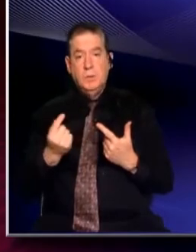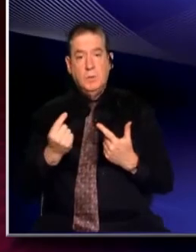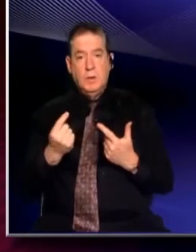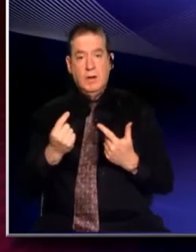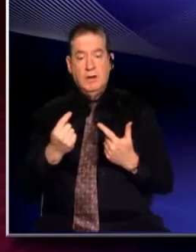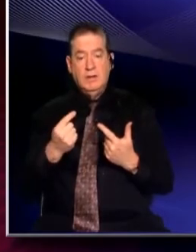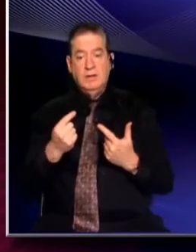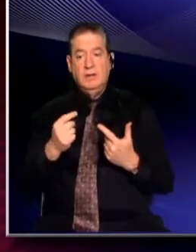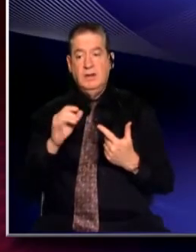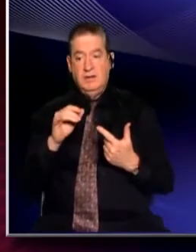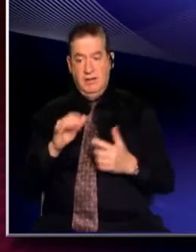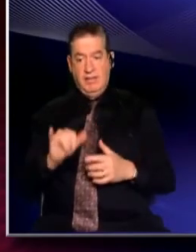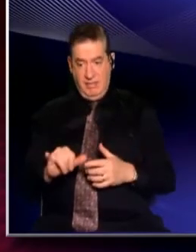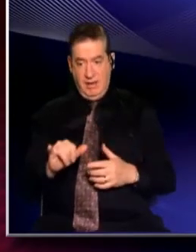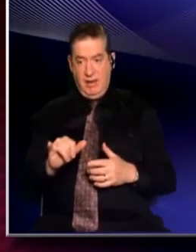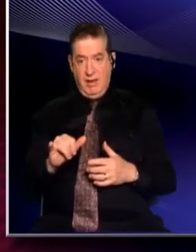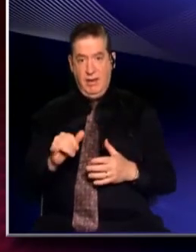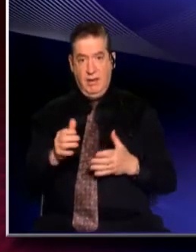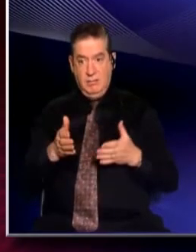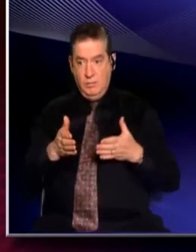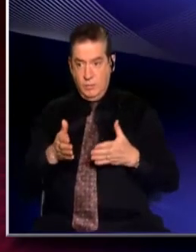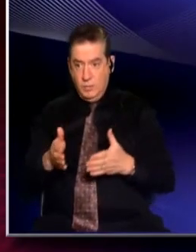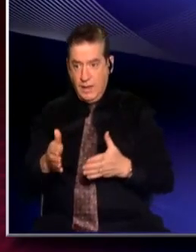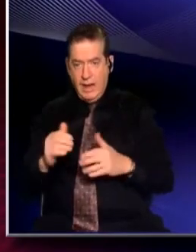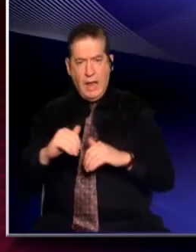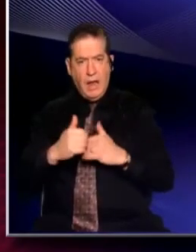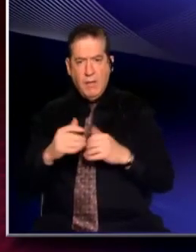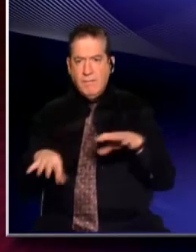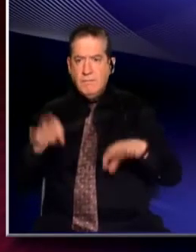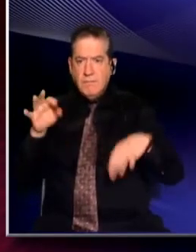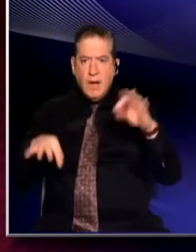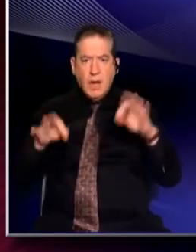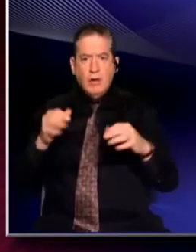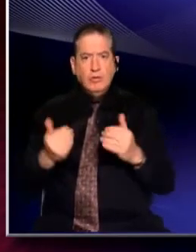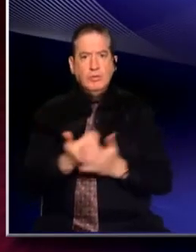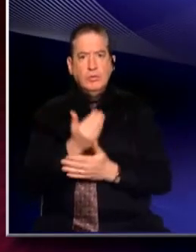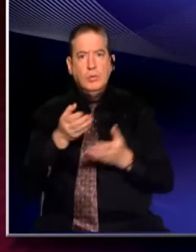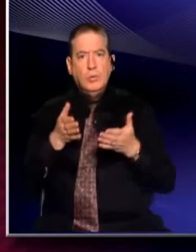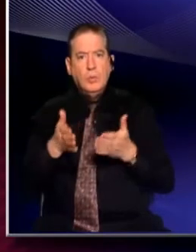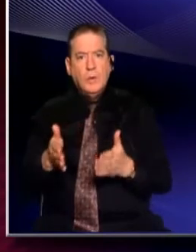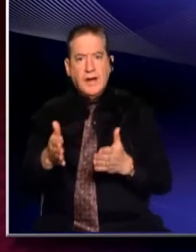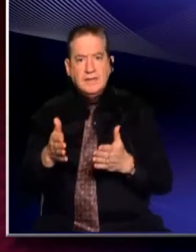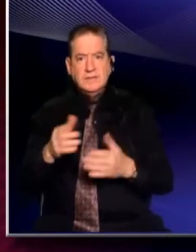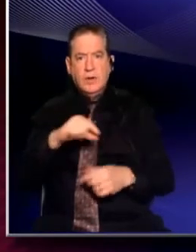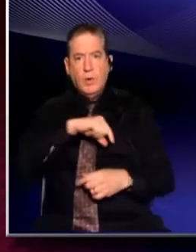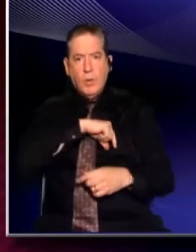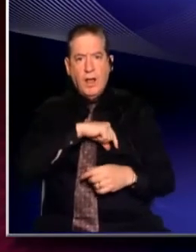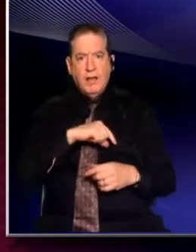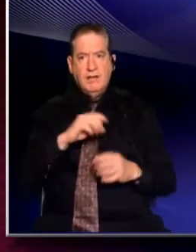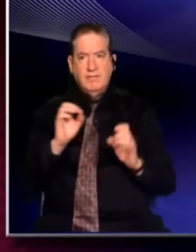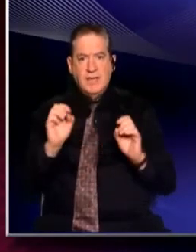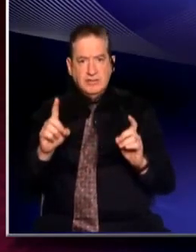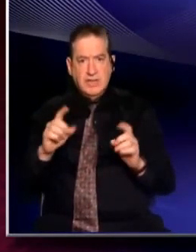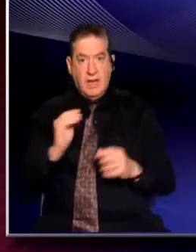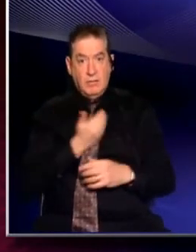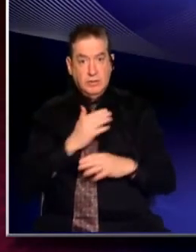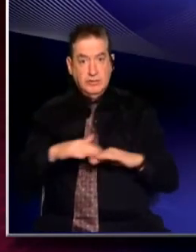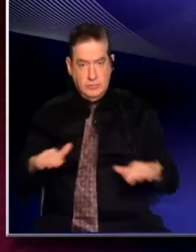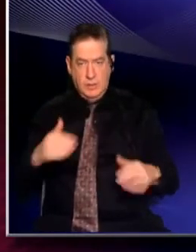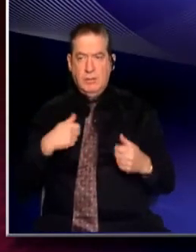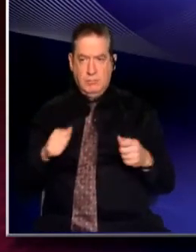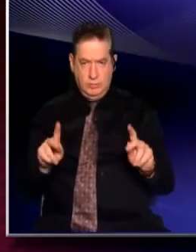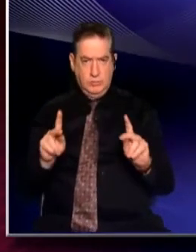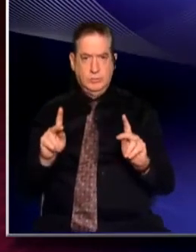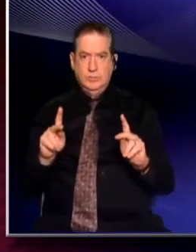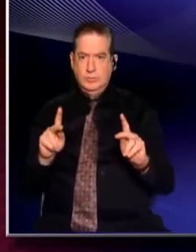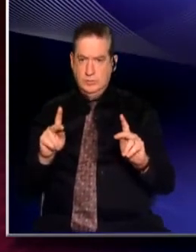that vein of endeavoring to find new ways to improve the quality of education for our children. We had the opportunity to highlight